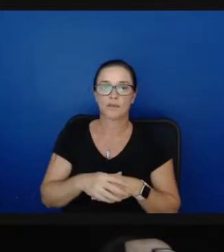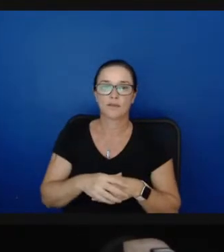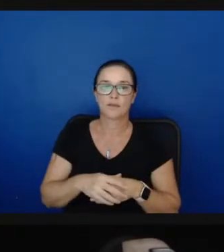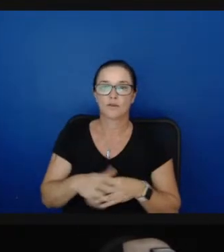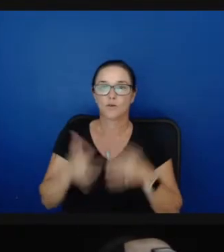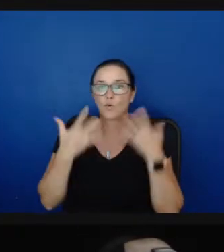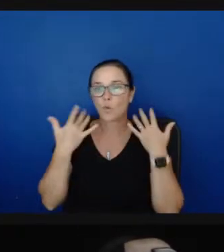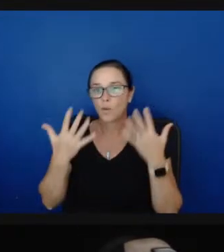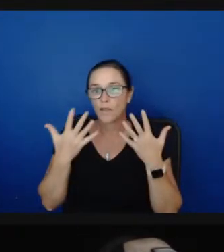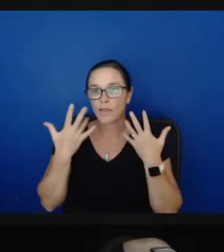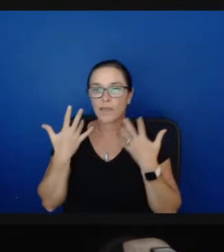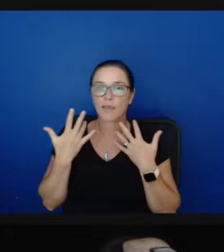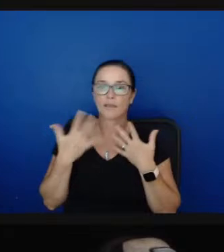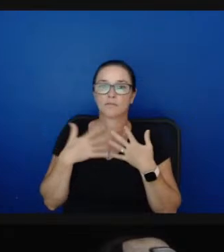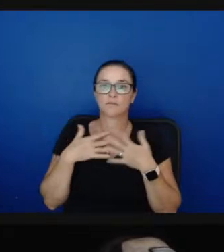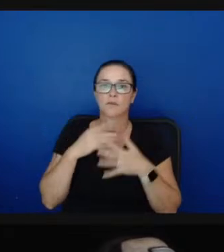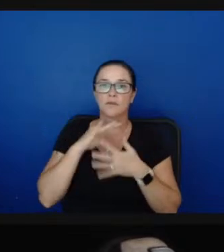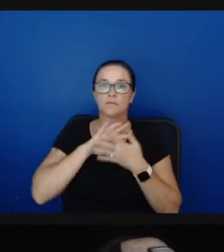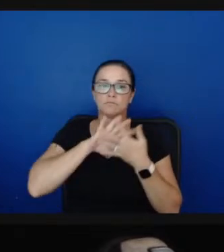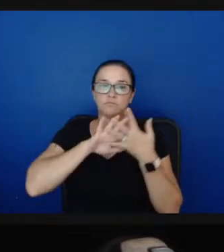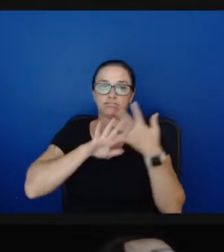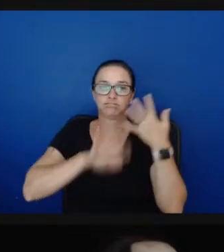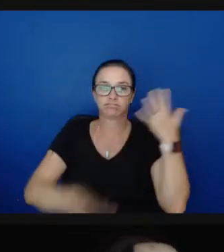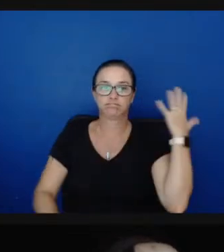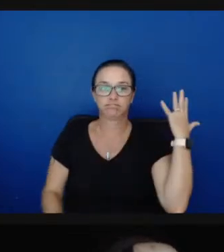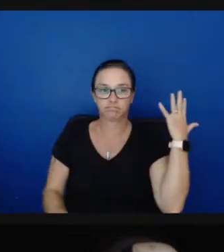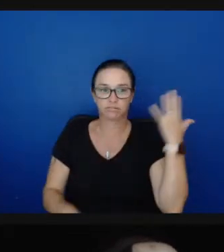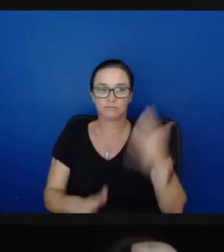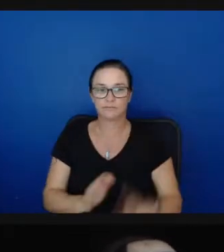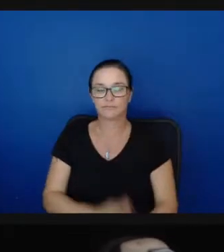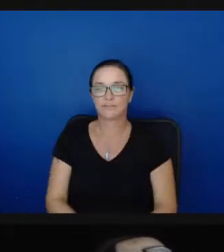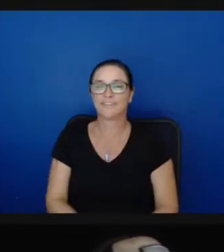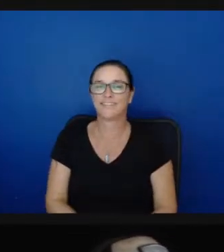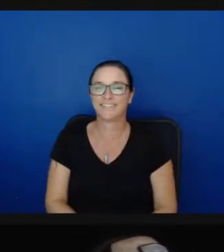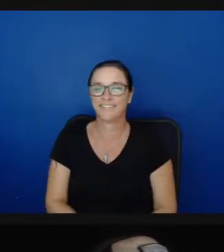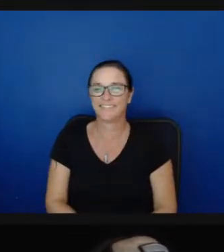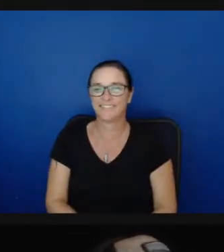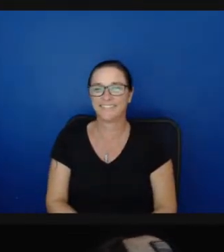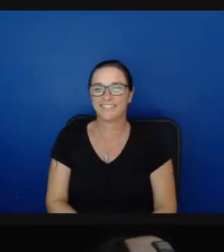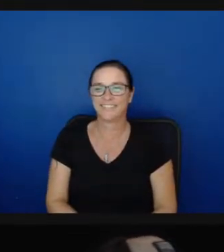of Pahoehoe and A'a. Eruptions of Hualalai.